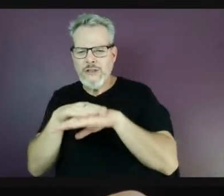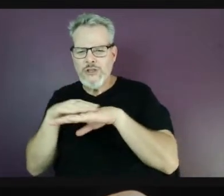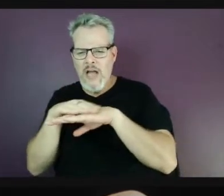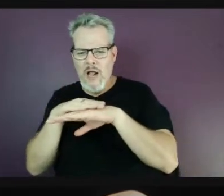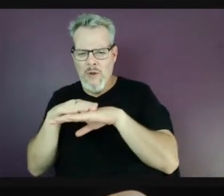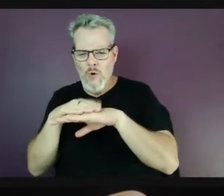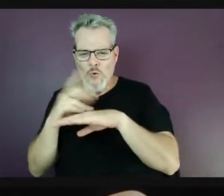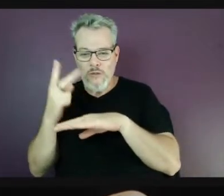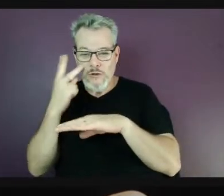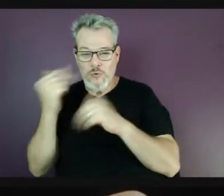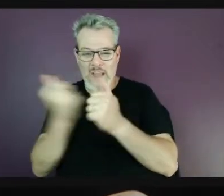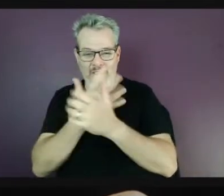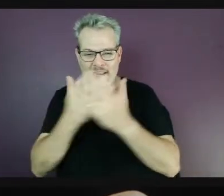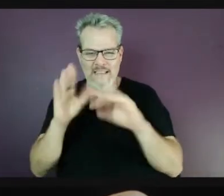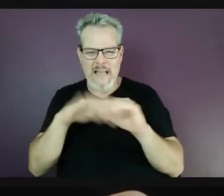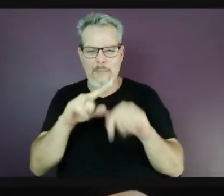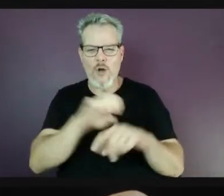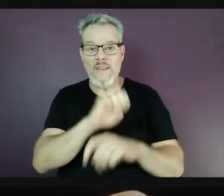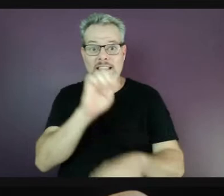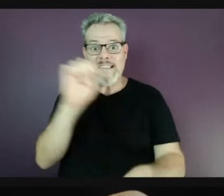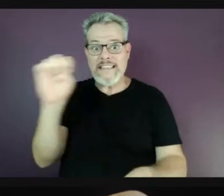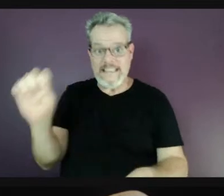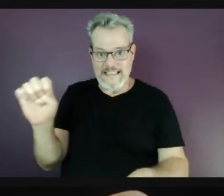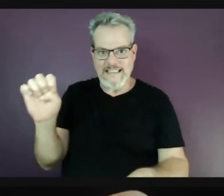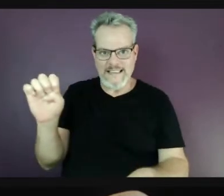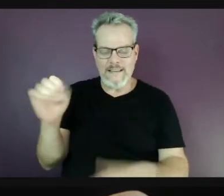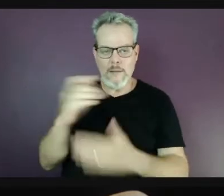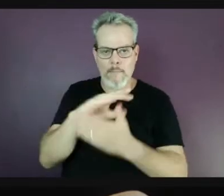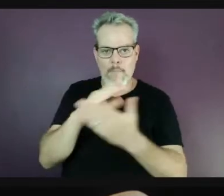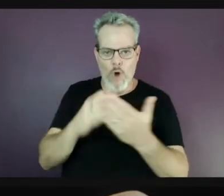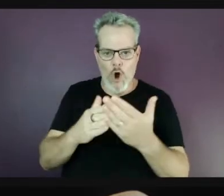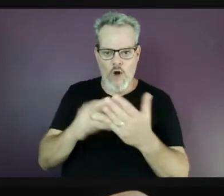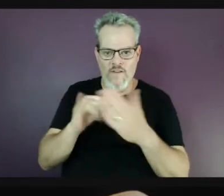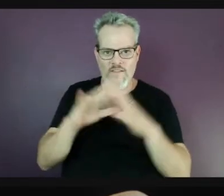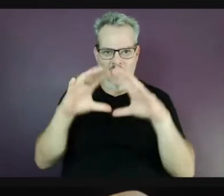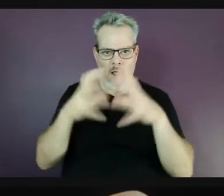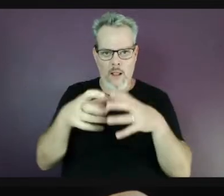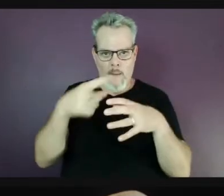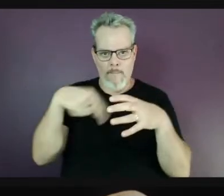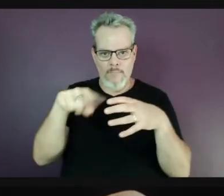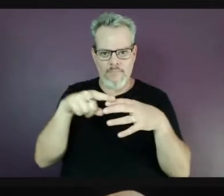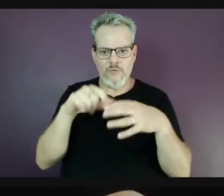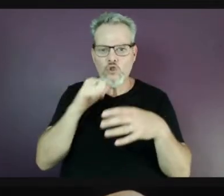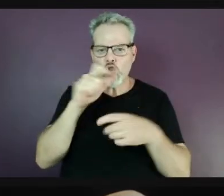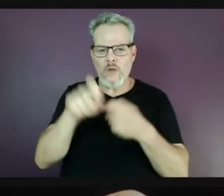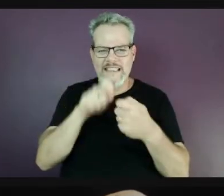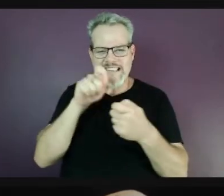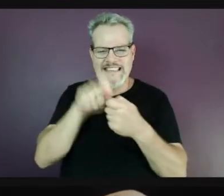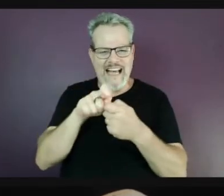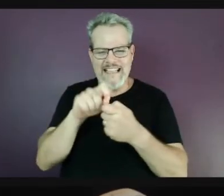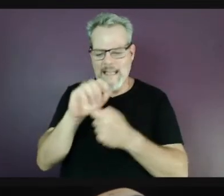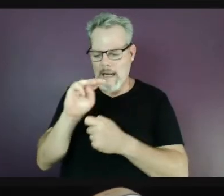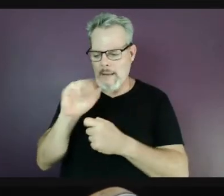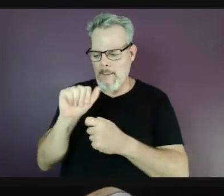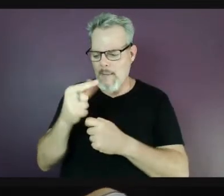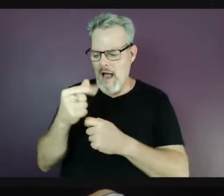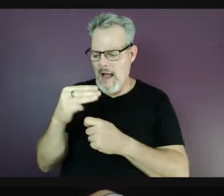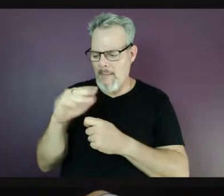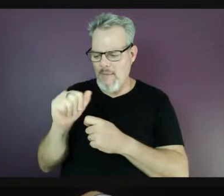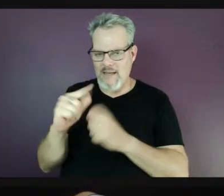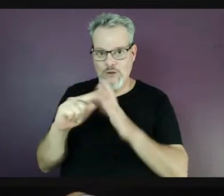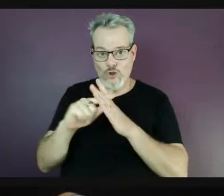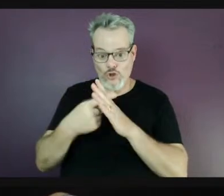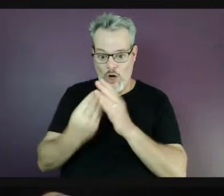all the way to the east, all the way to the eastern edge of this cloud. So it's not exactly like the magma is coming in